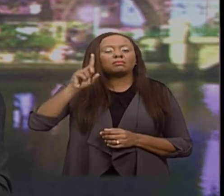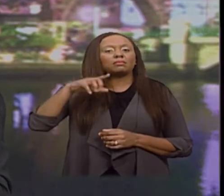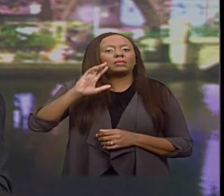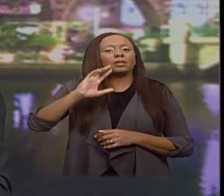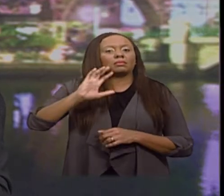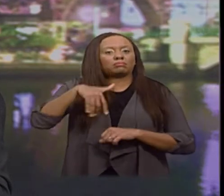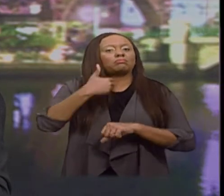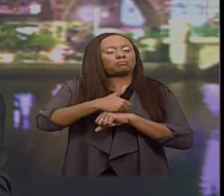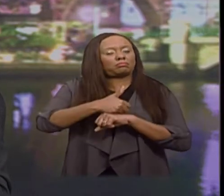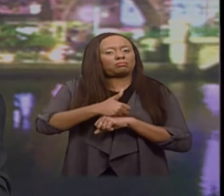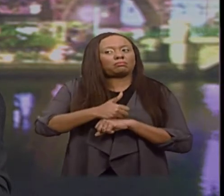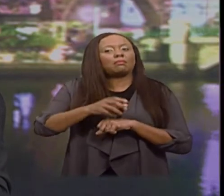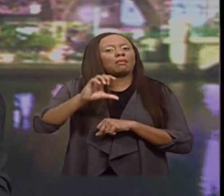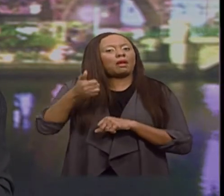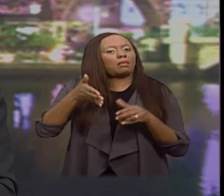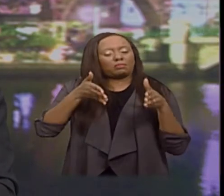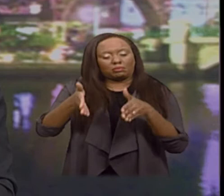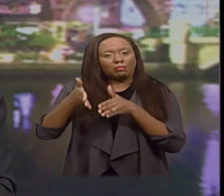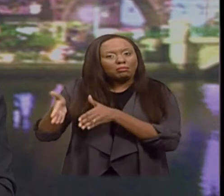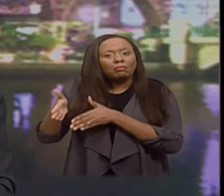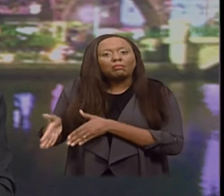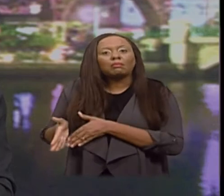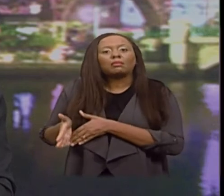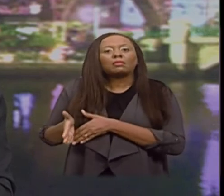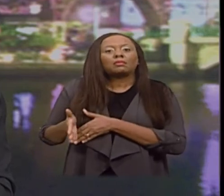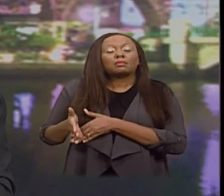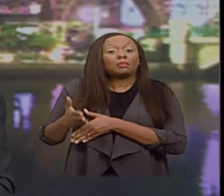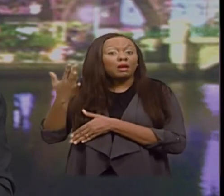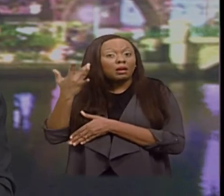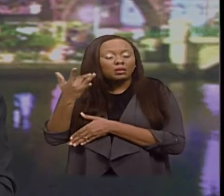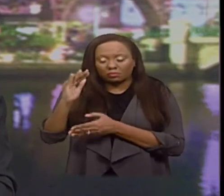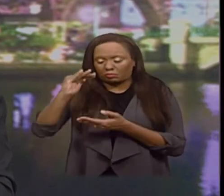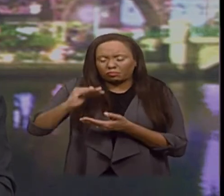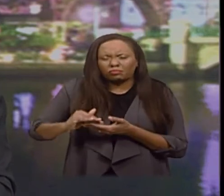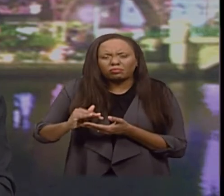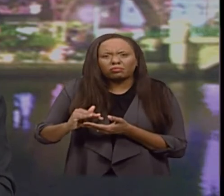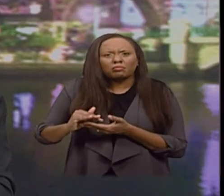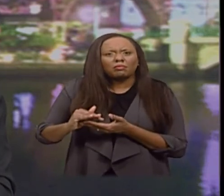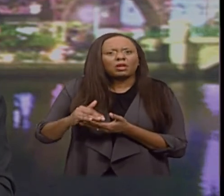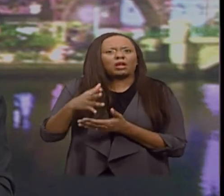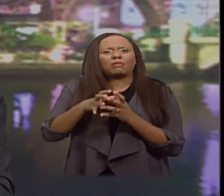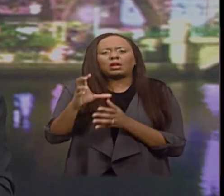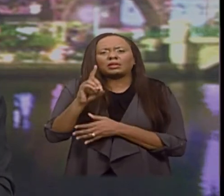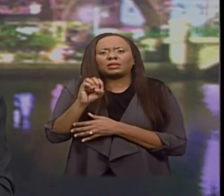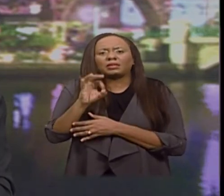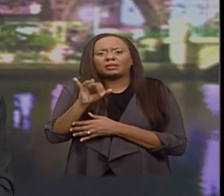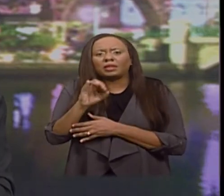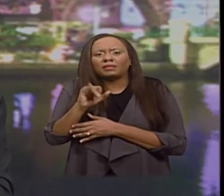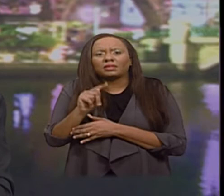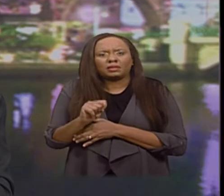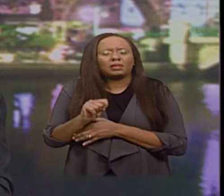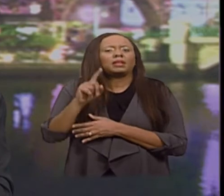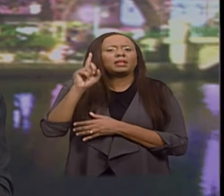will need to implement additional measures to further reduce the fiscal deficit to levels where annual taxes can at